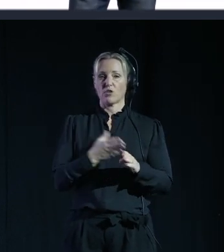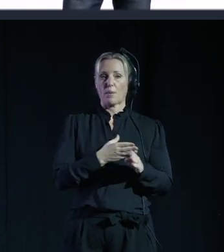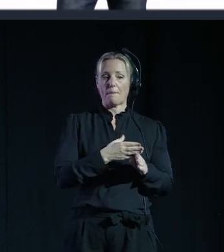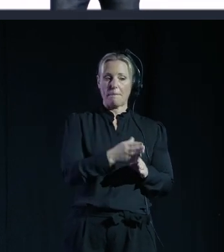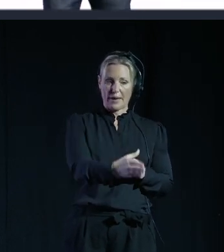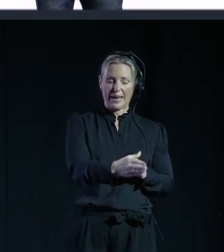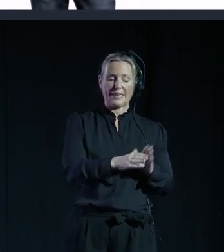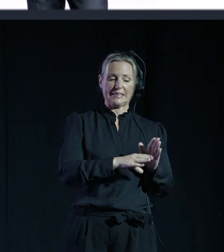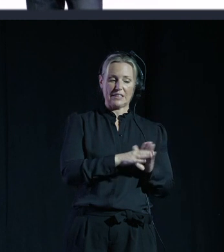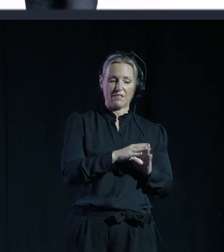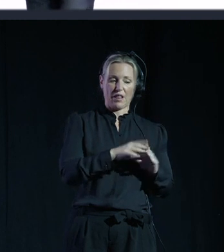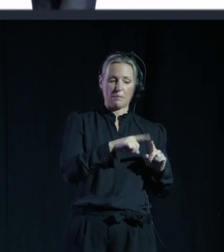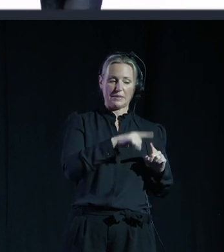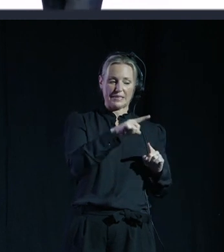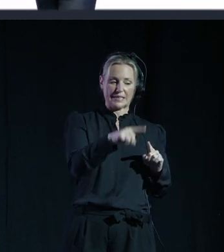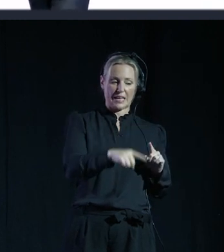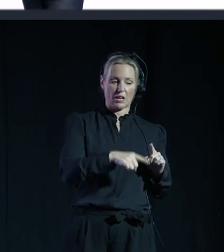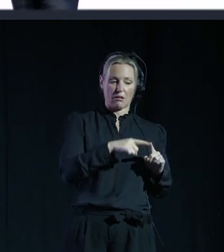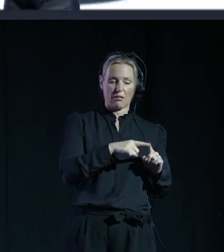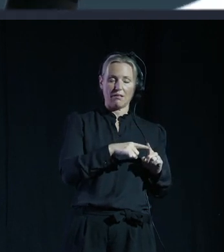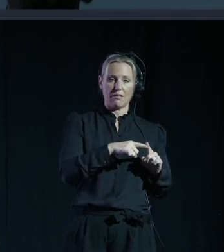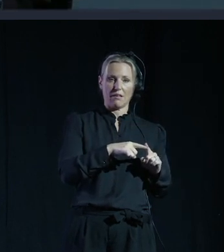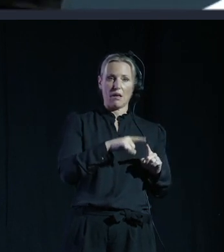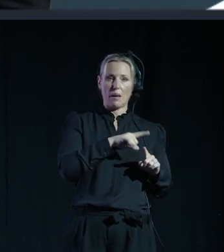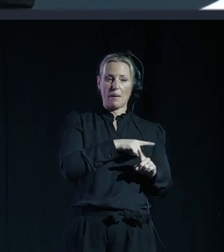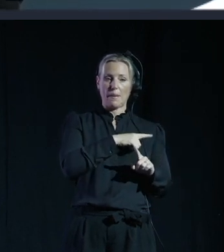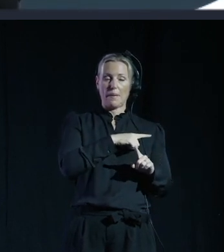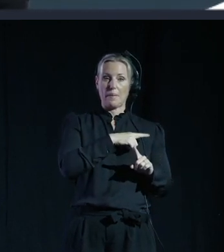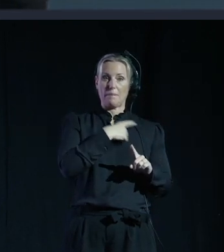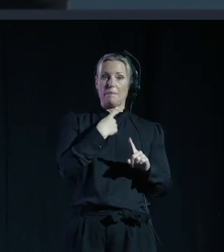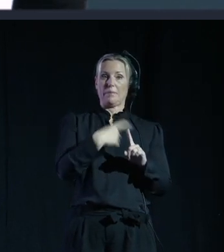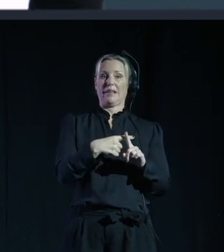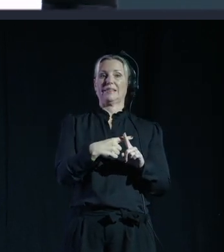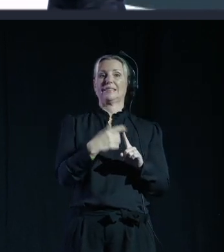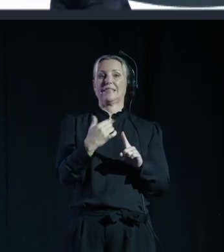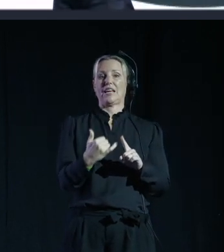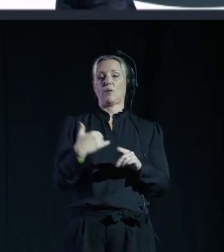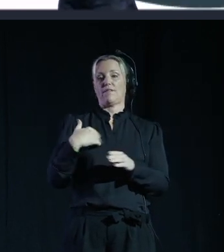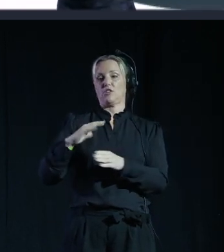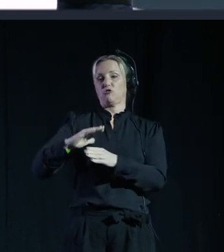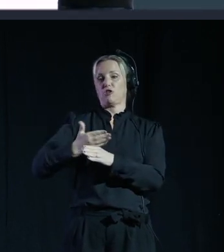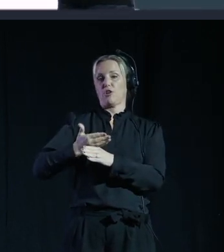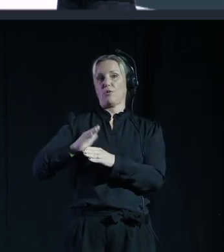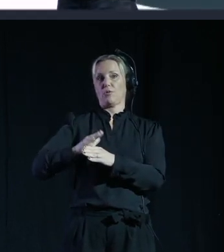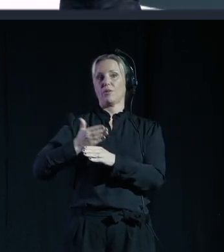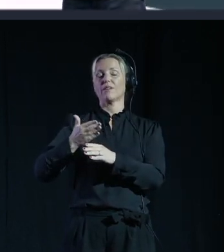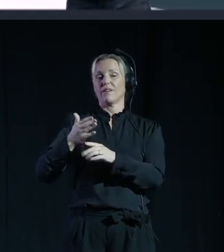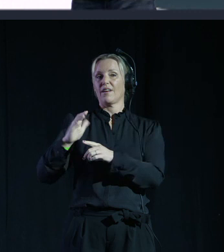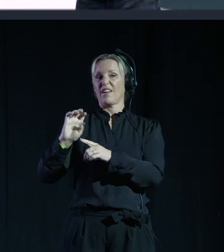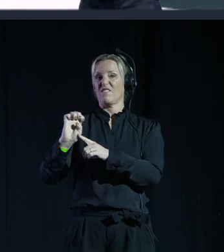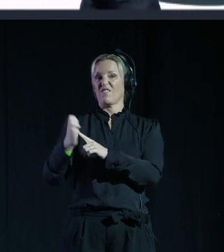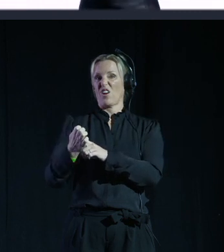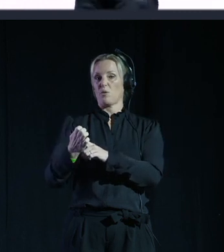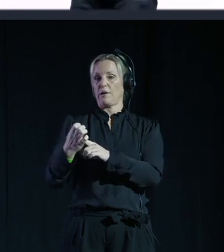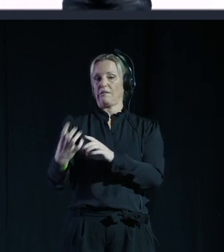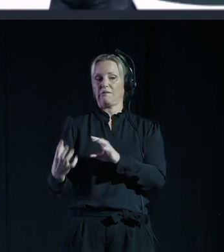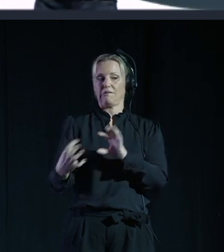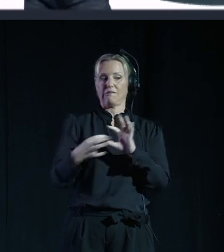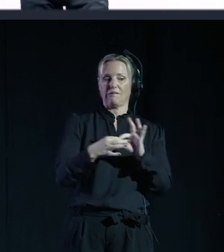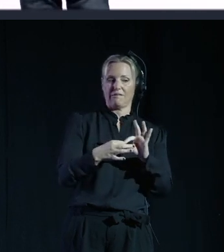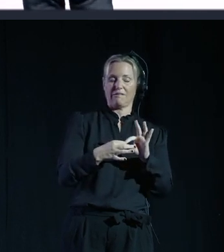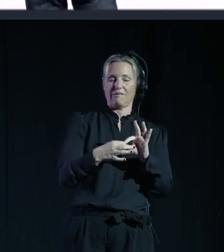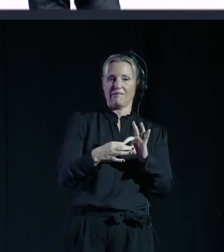But now wrapped around it is bringing in all of your shared, your sort of this shared environment where it brings these new challenges. So now it's a different